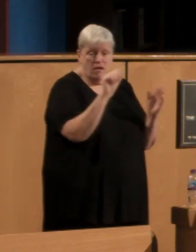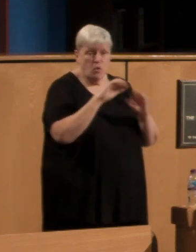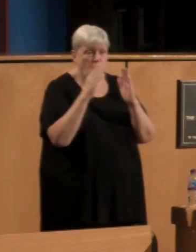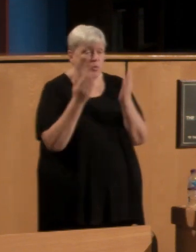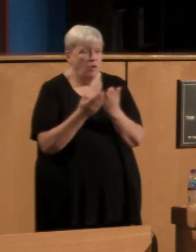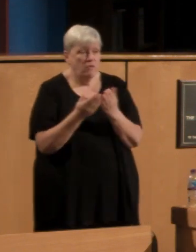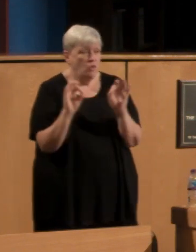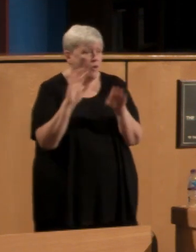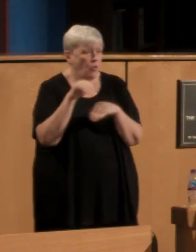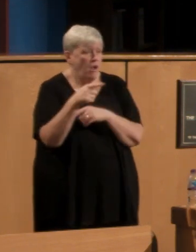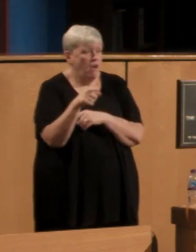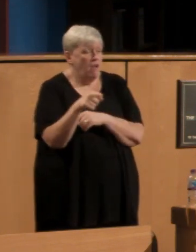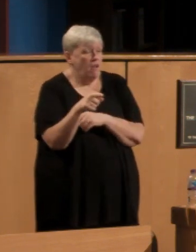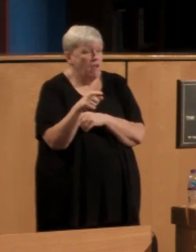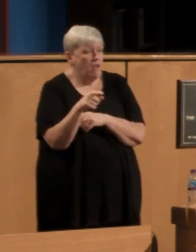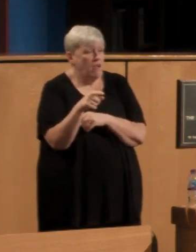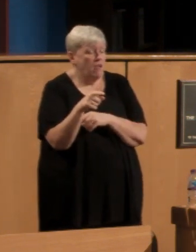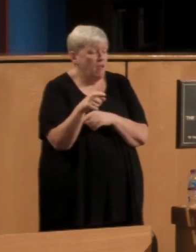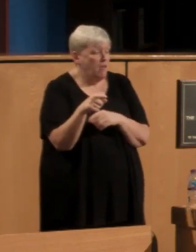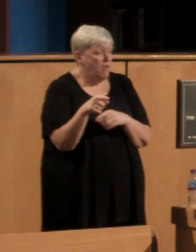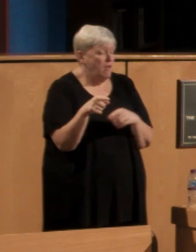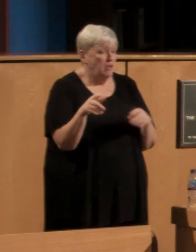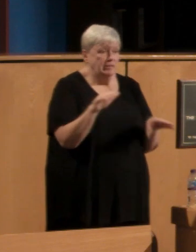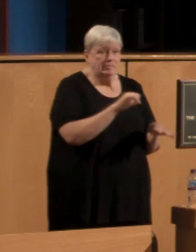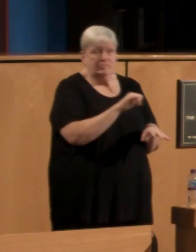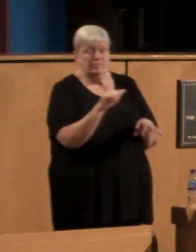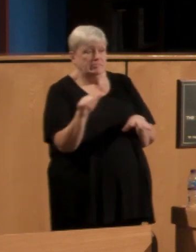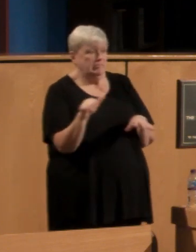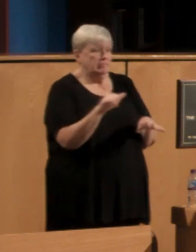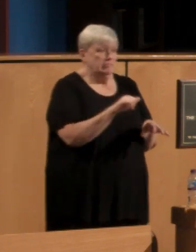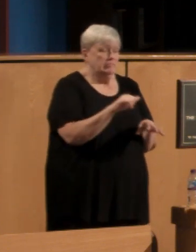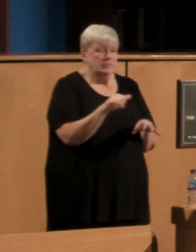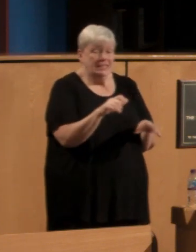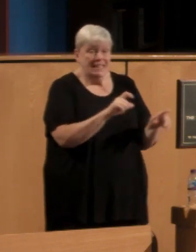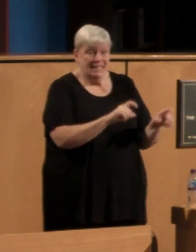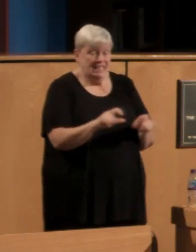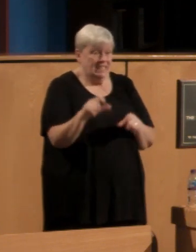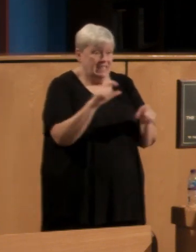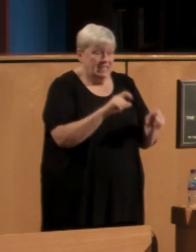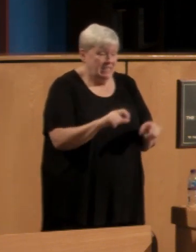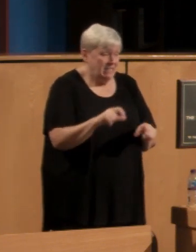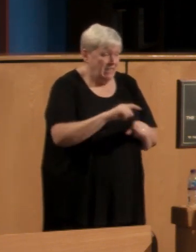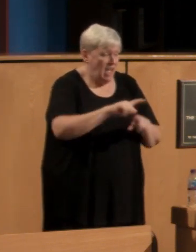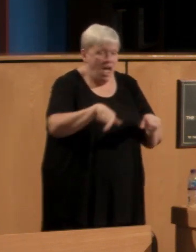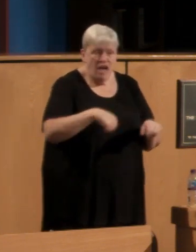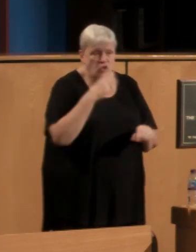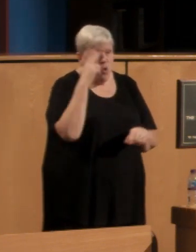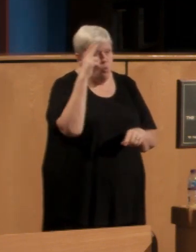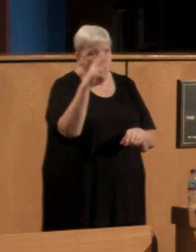world. And those things, I still see. I actually don't watch that much horror because I'm a massive wimp,